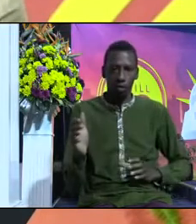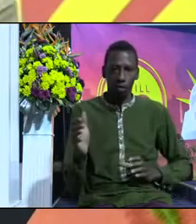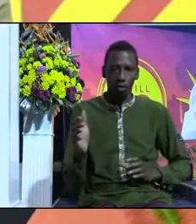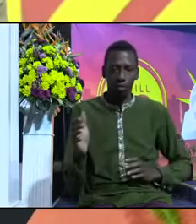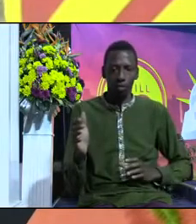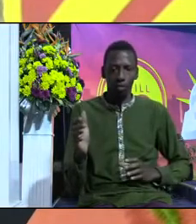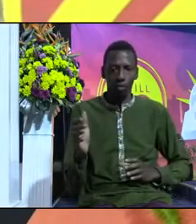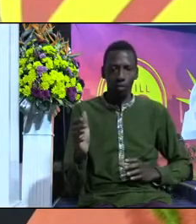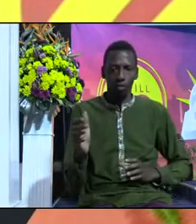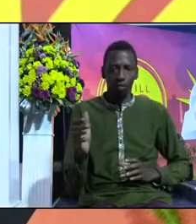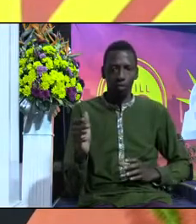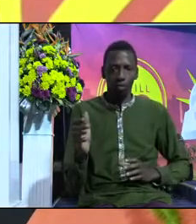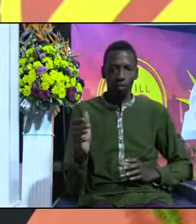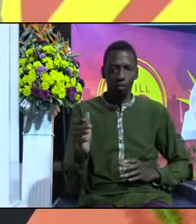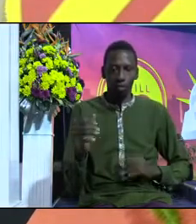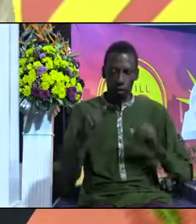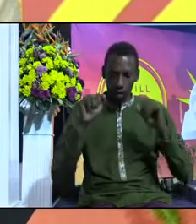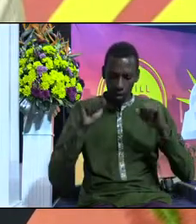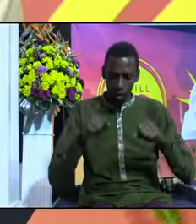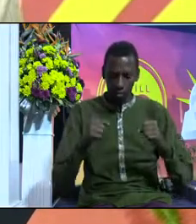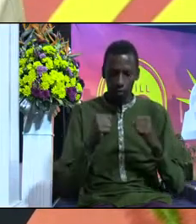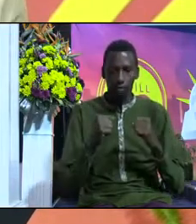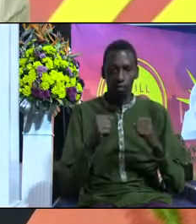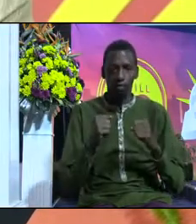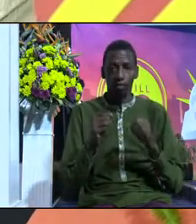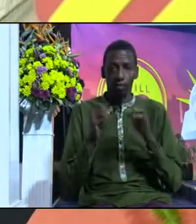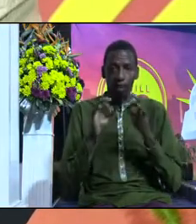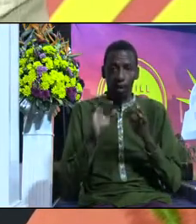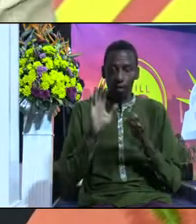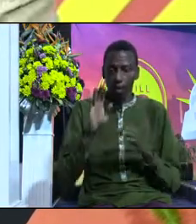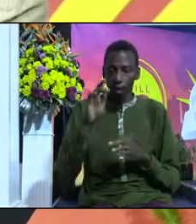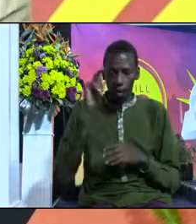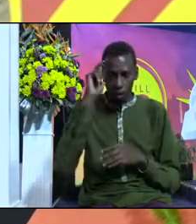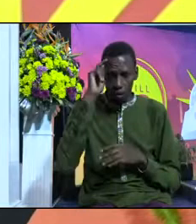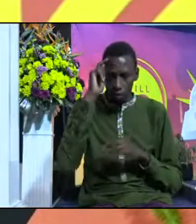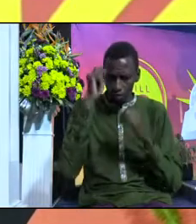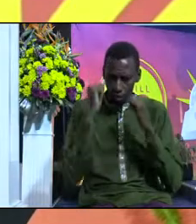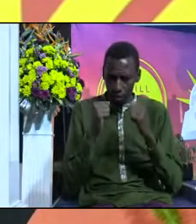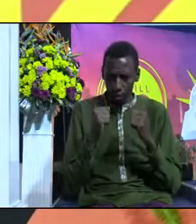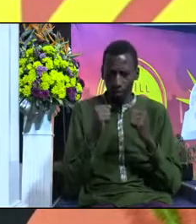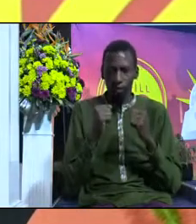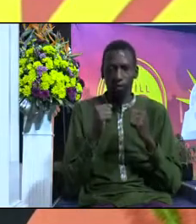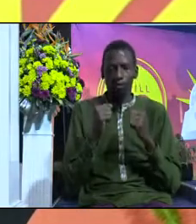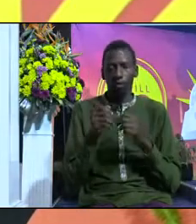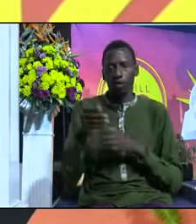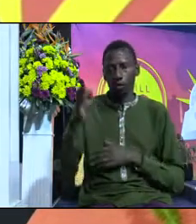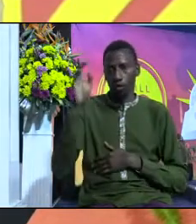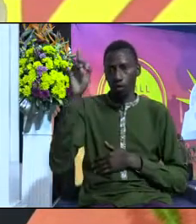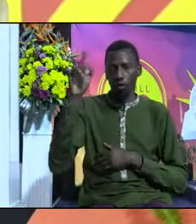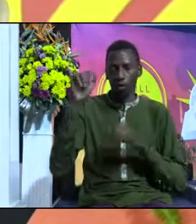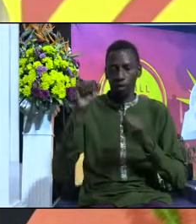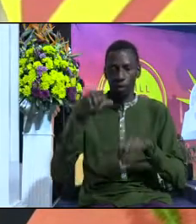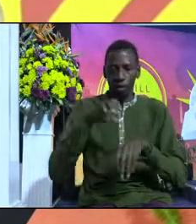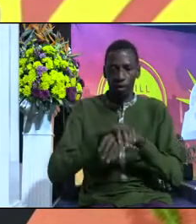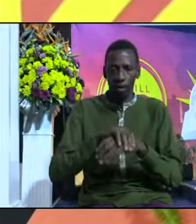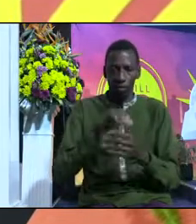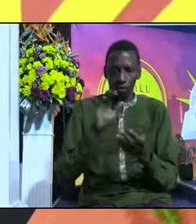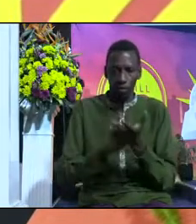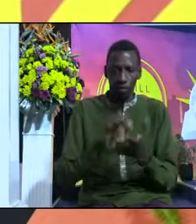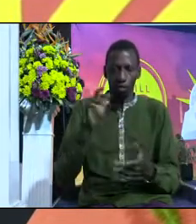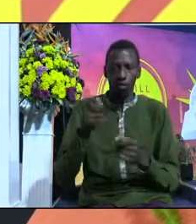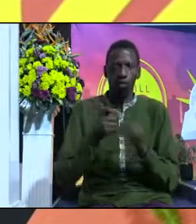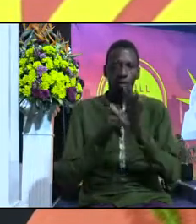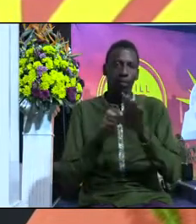strengthen you. If your theology is straight, God can get the glory out of your